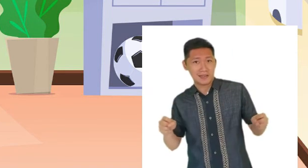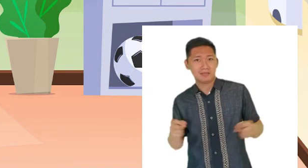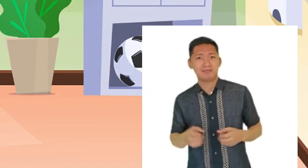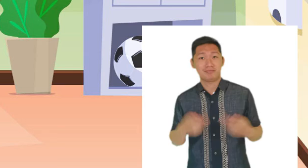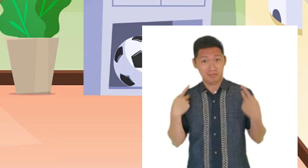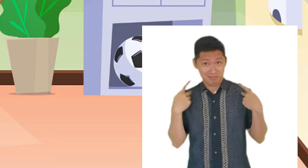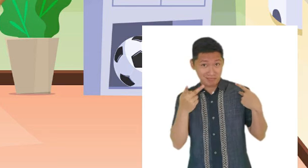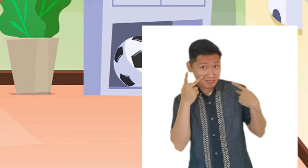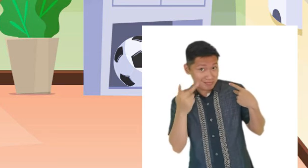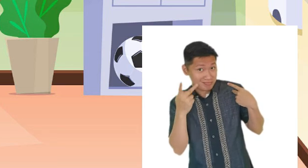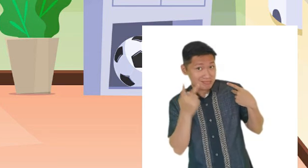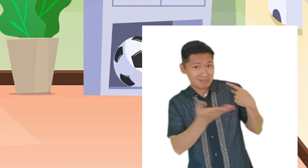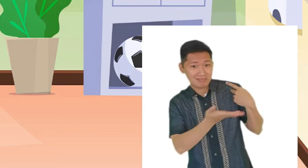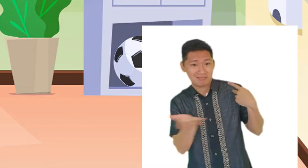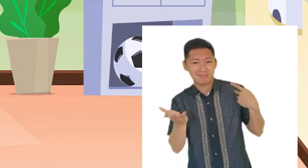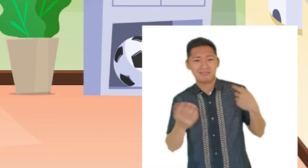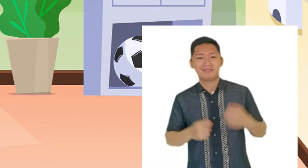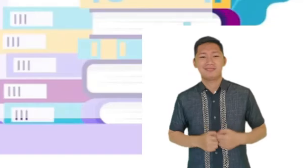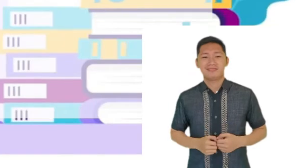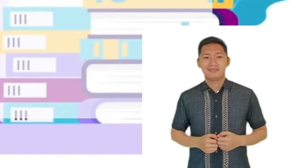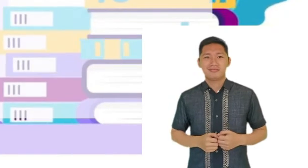sentence. Have you spotted them?